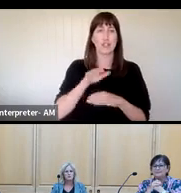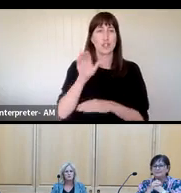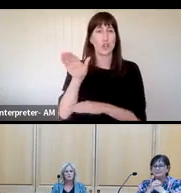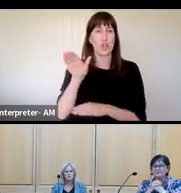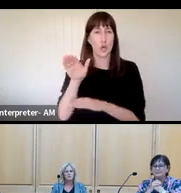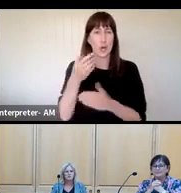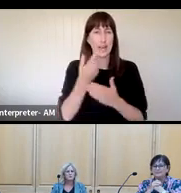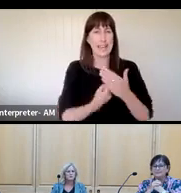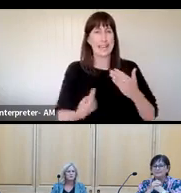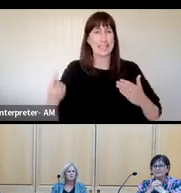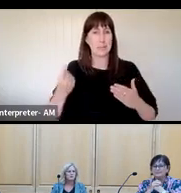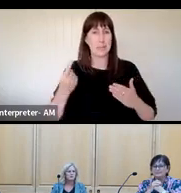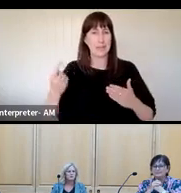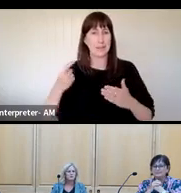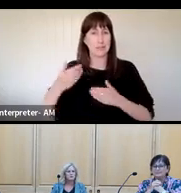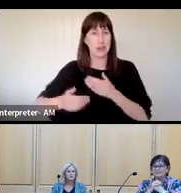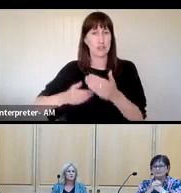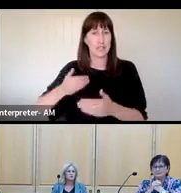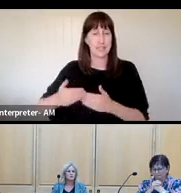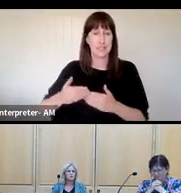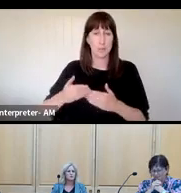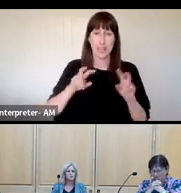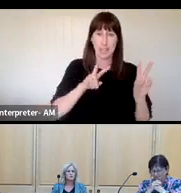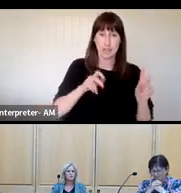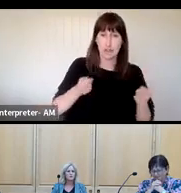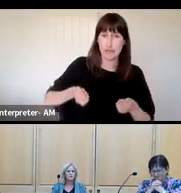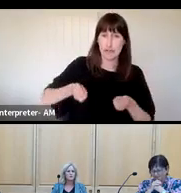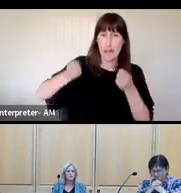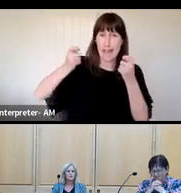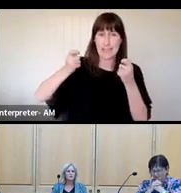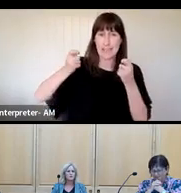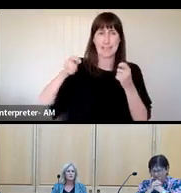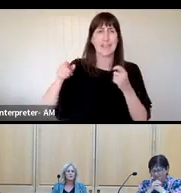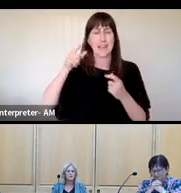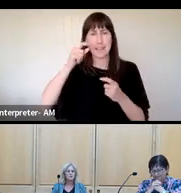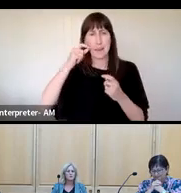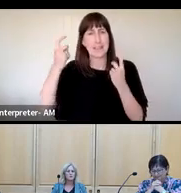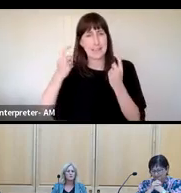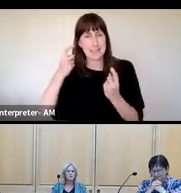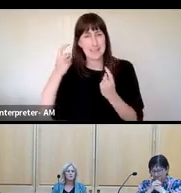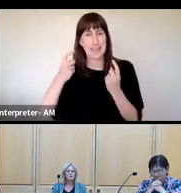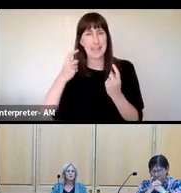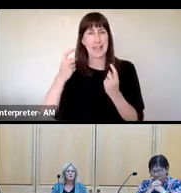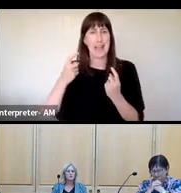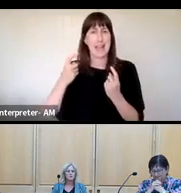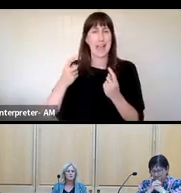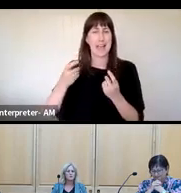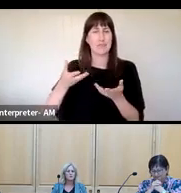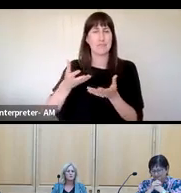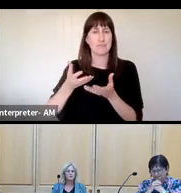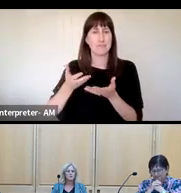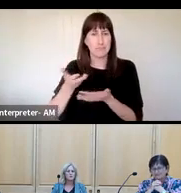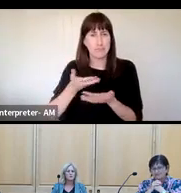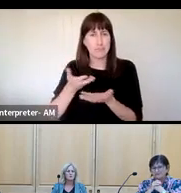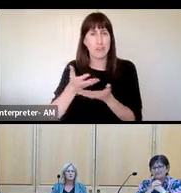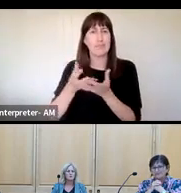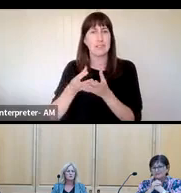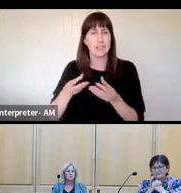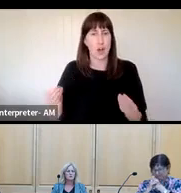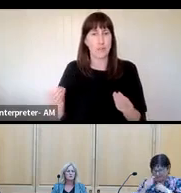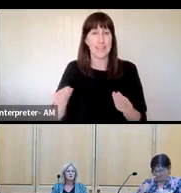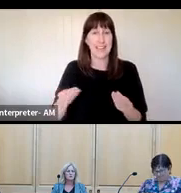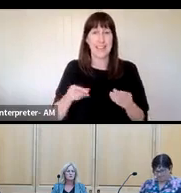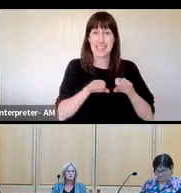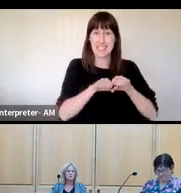scheme where issues can be raised, considered and resolved by consensus-based dispute resolution, and systemic issues